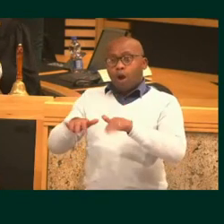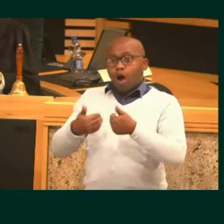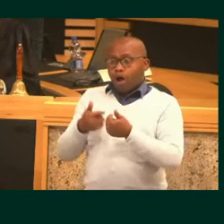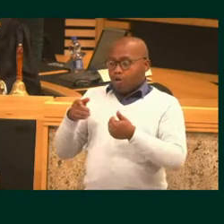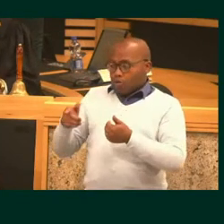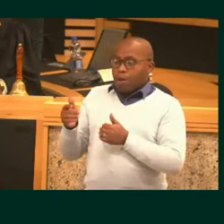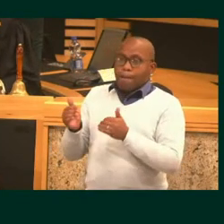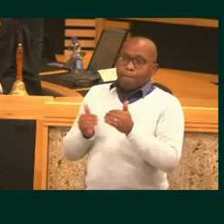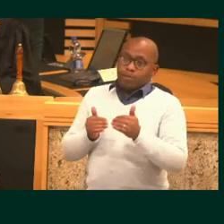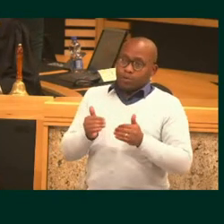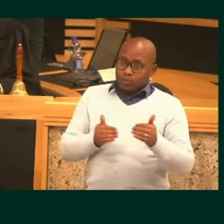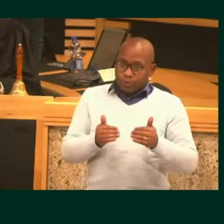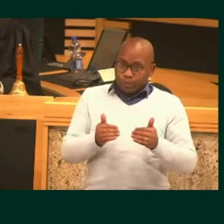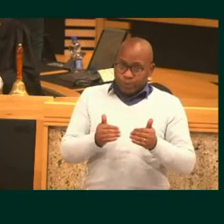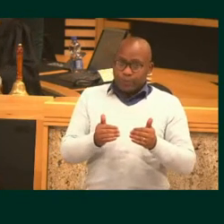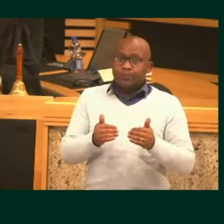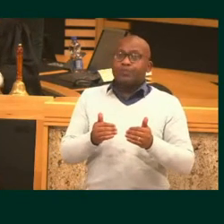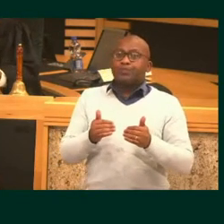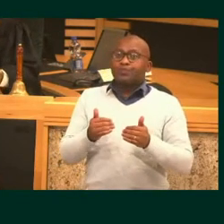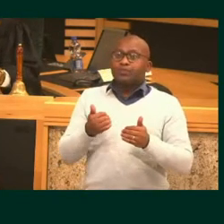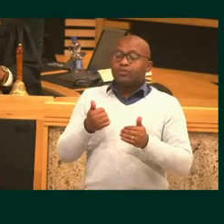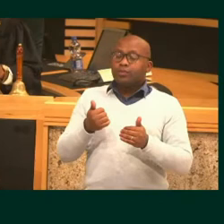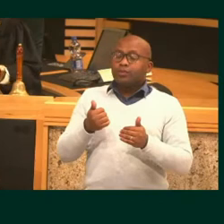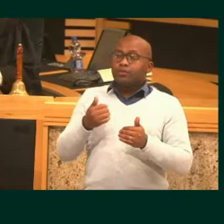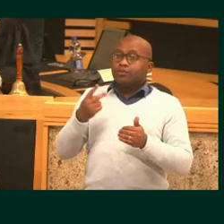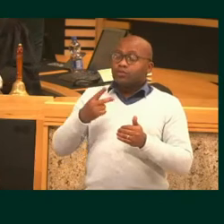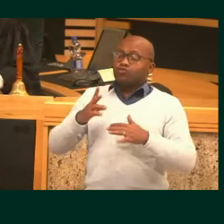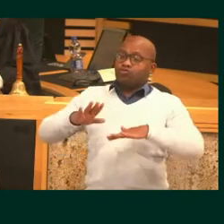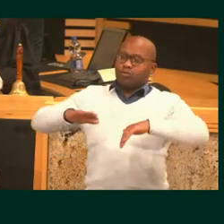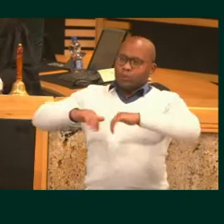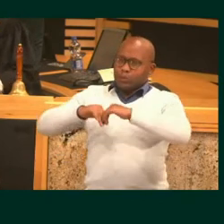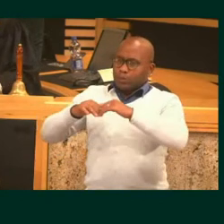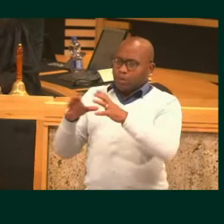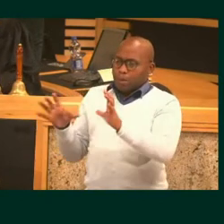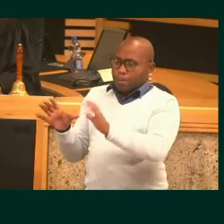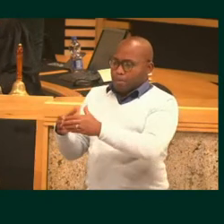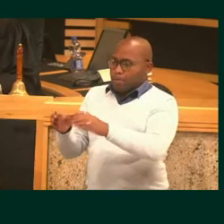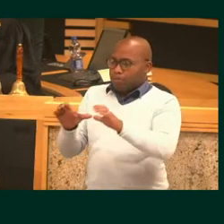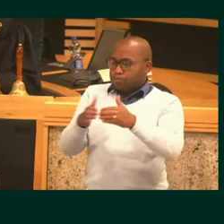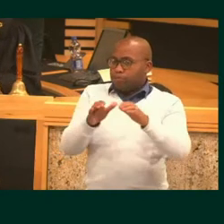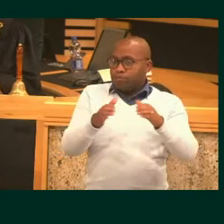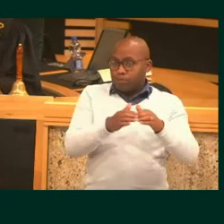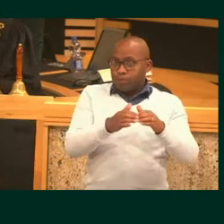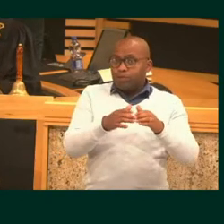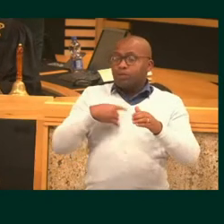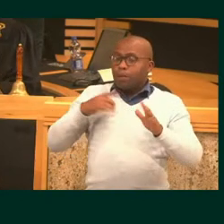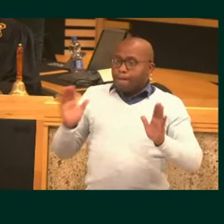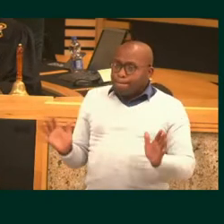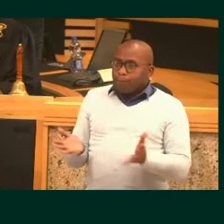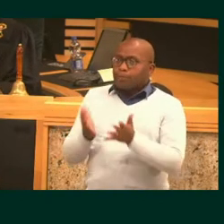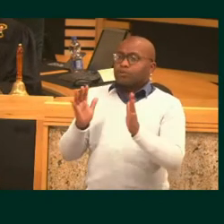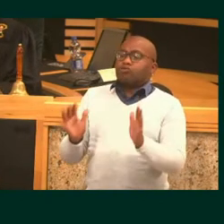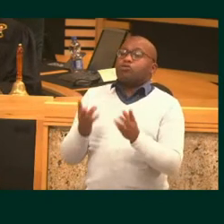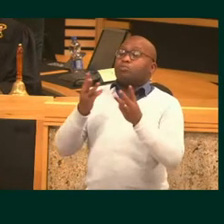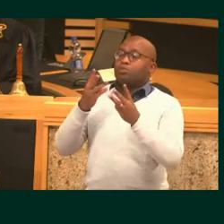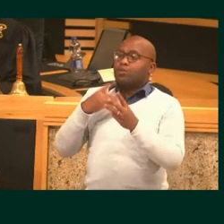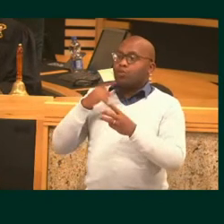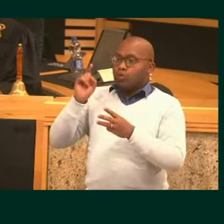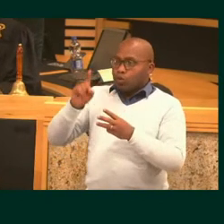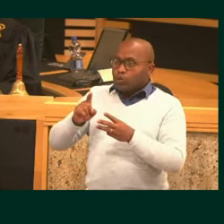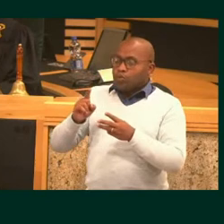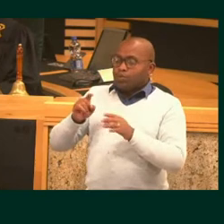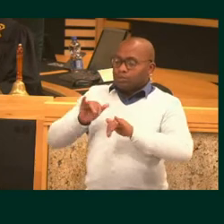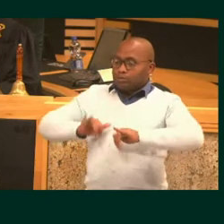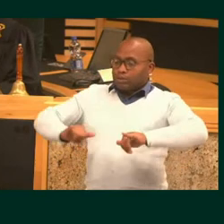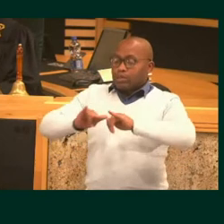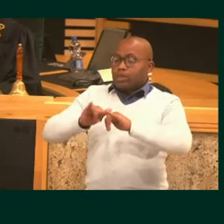adequate and accessible waste disposal facilties ities will encourage illegal dumping by providing convenient